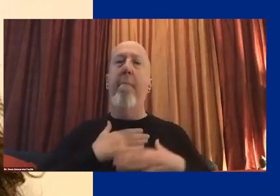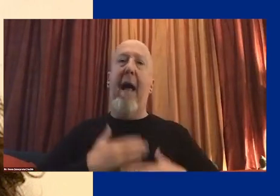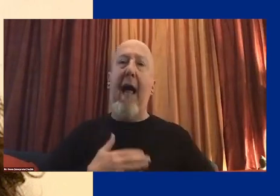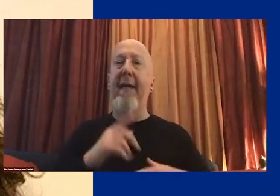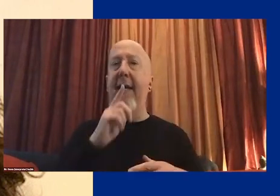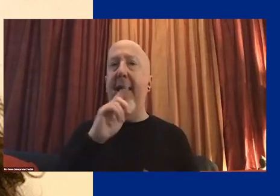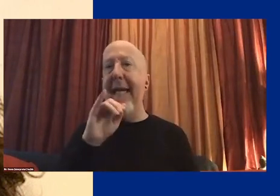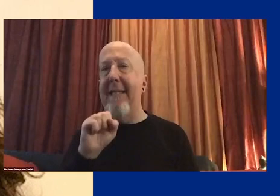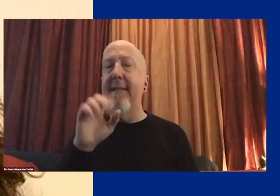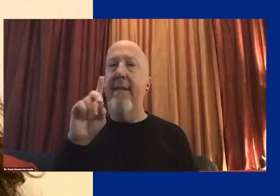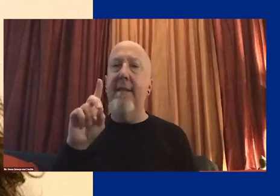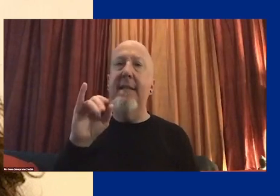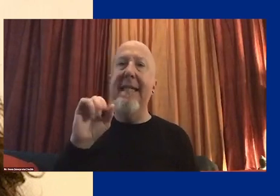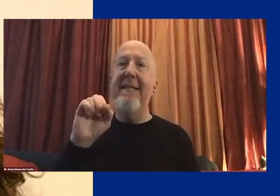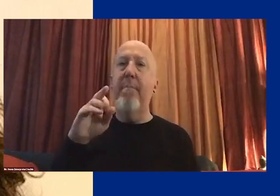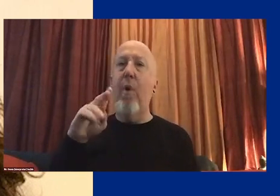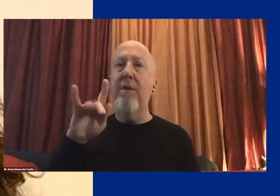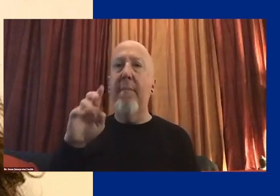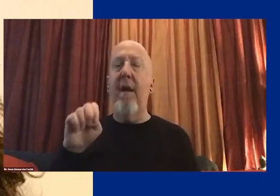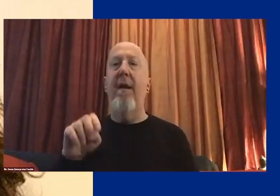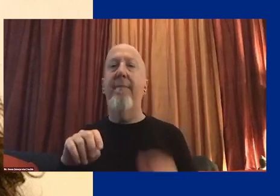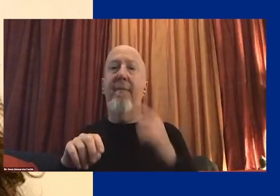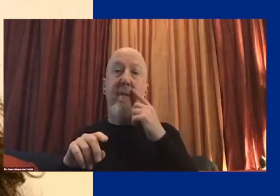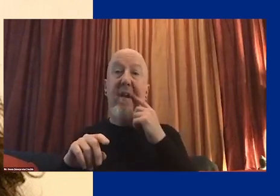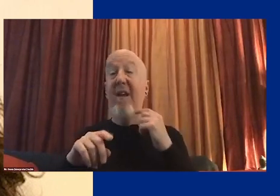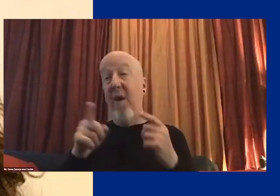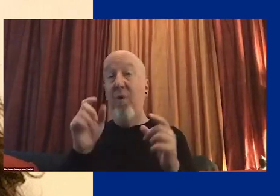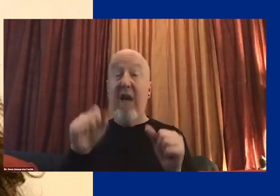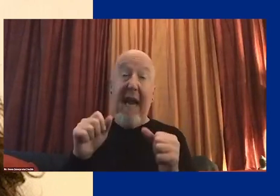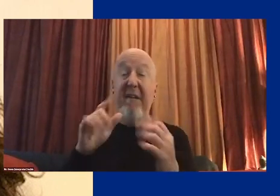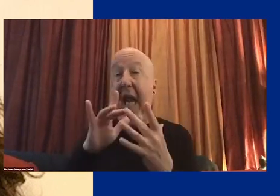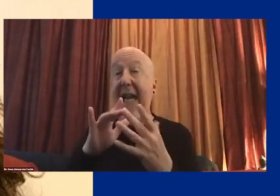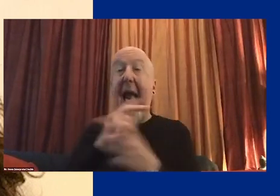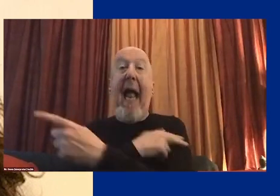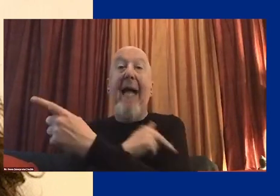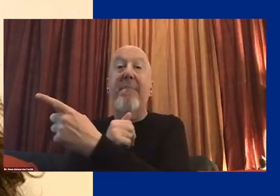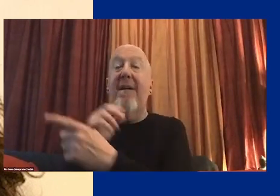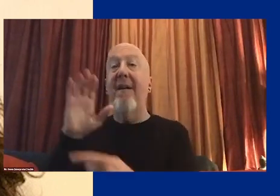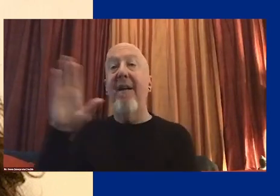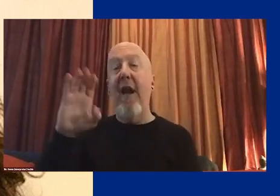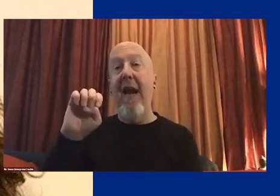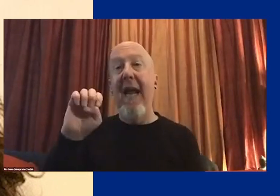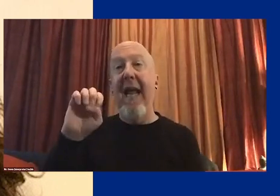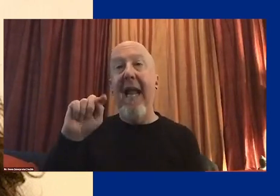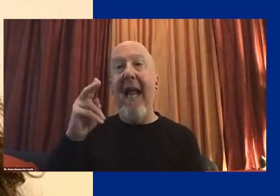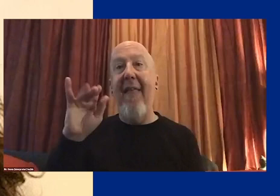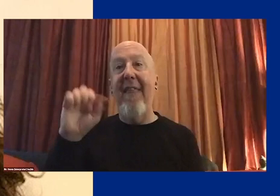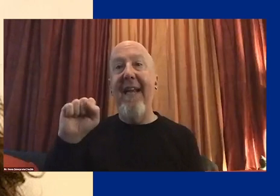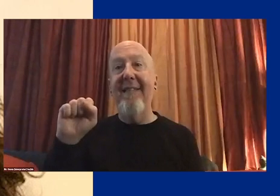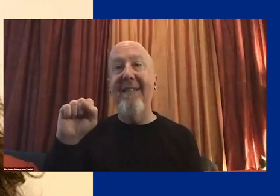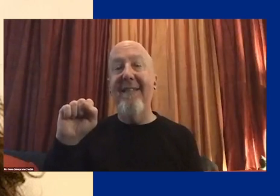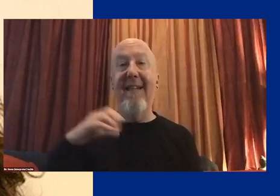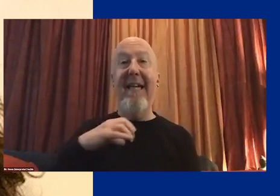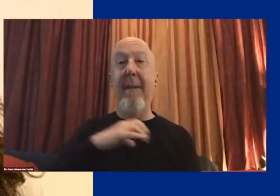if that's, that's a big project, but that would be cool. Getting these stories in social